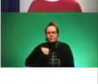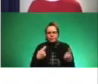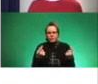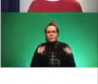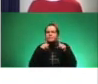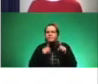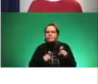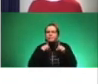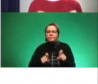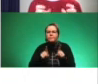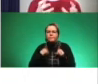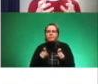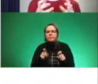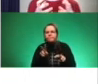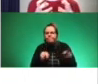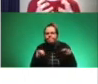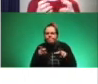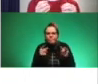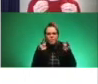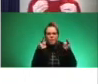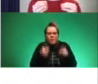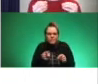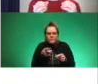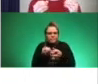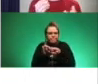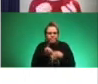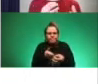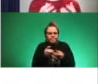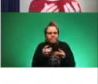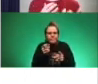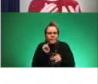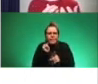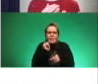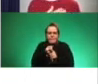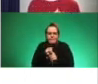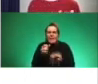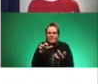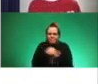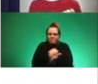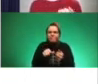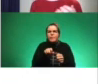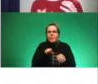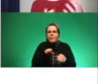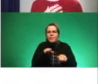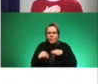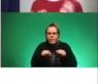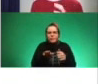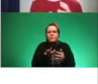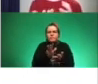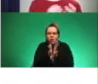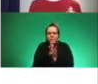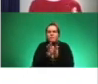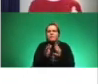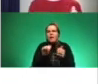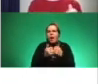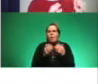tests to look at what happens when we impact areas, when we damage them with foot traffic, and how it recovers over